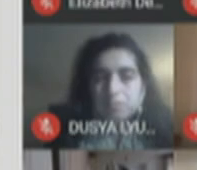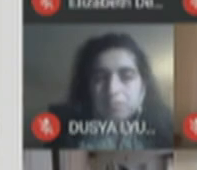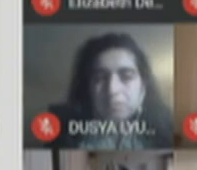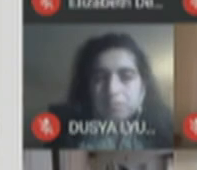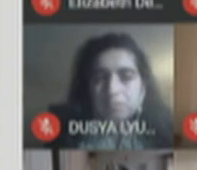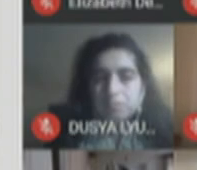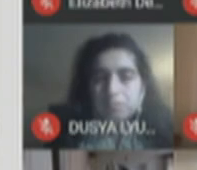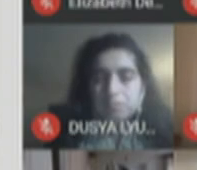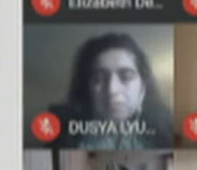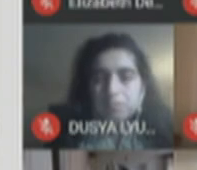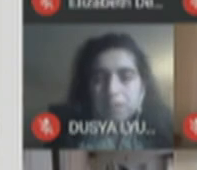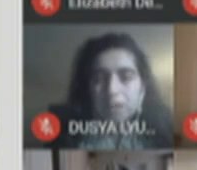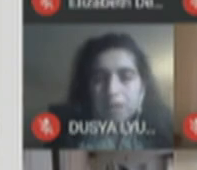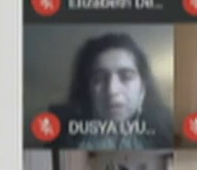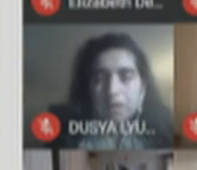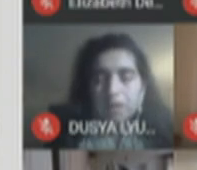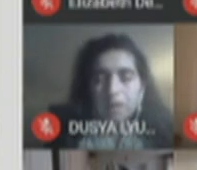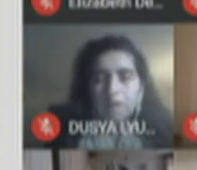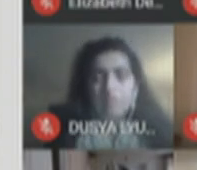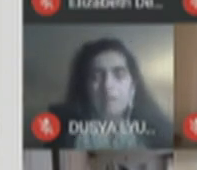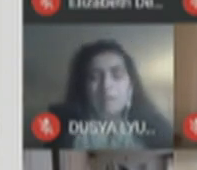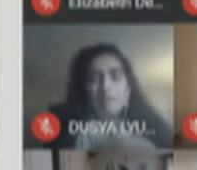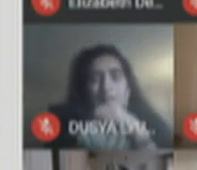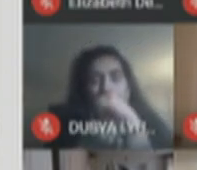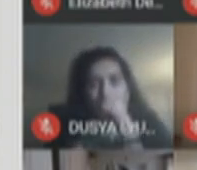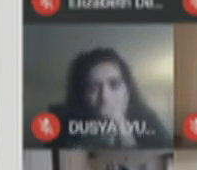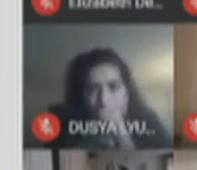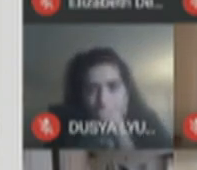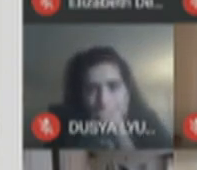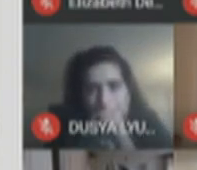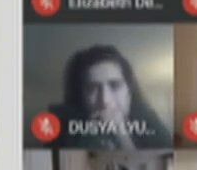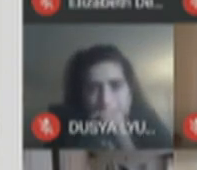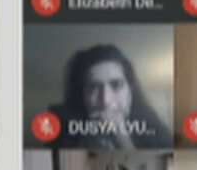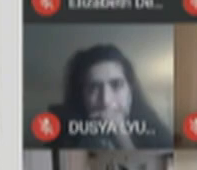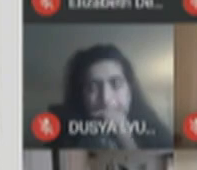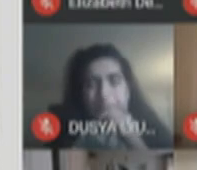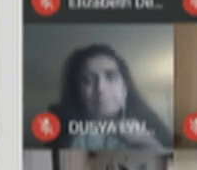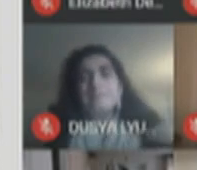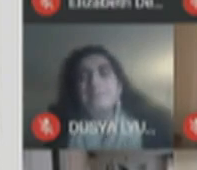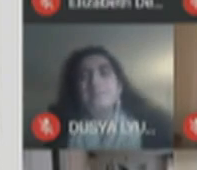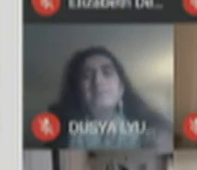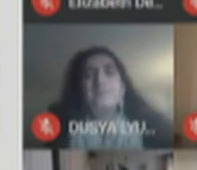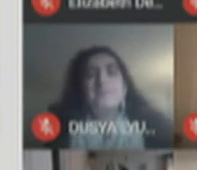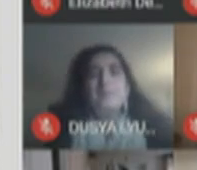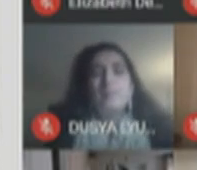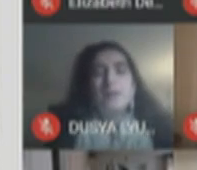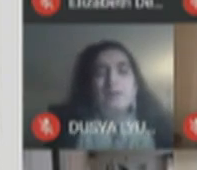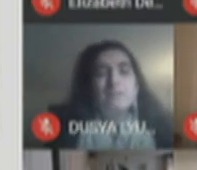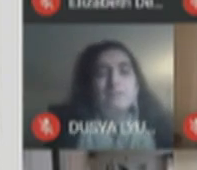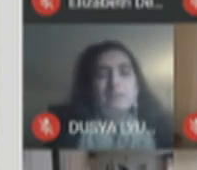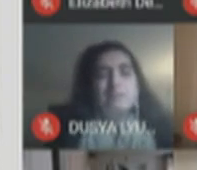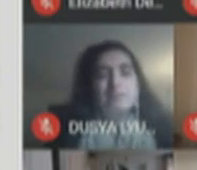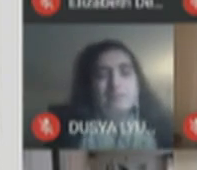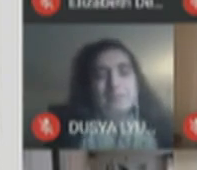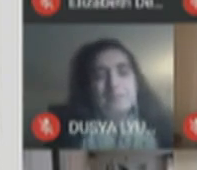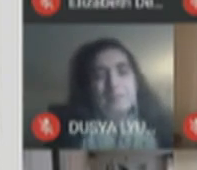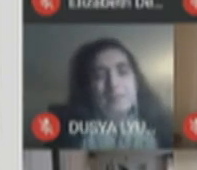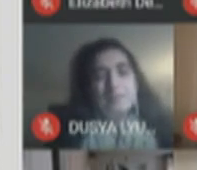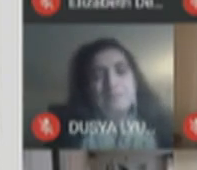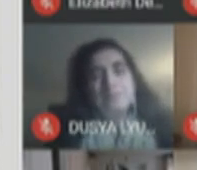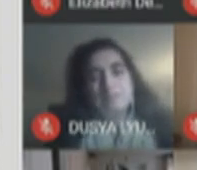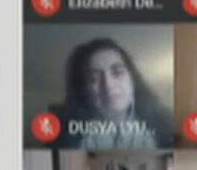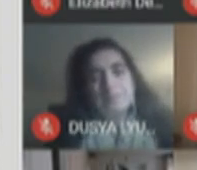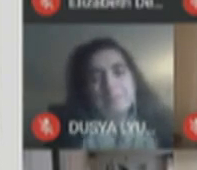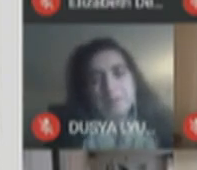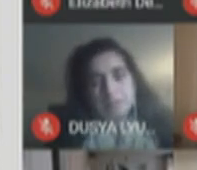that are focused on the creation of inclusive communities, which has also been a part of fair housing law since 1968, and is what we're talking about when we